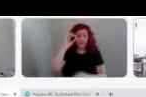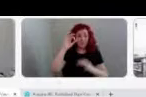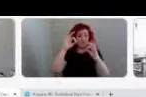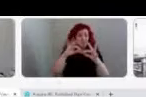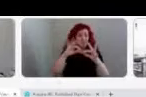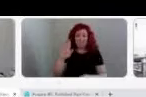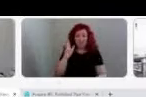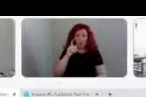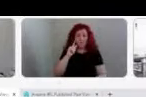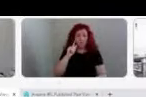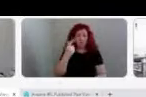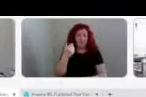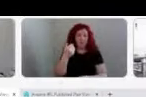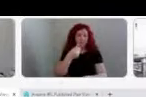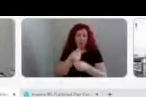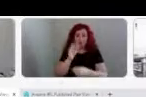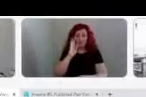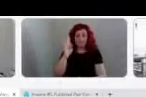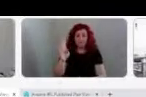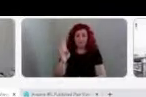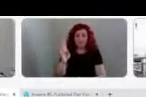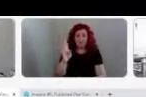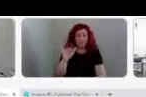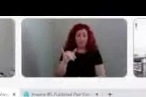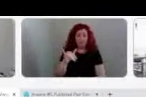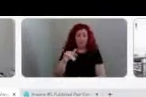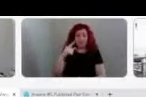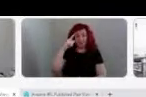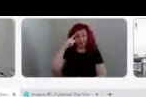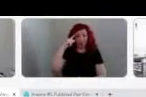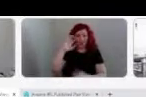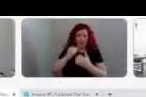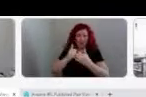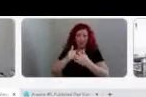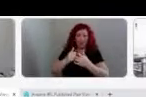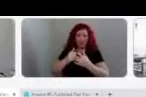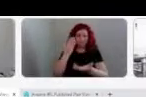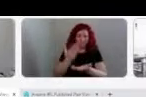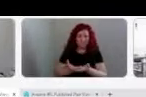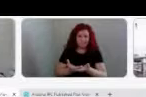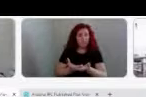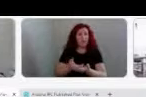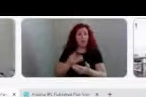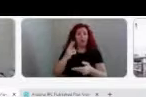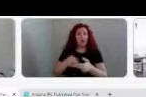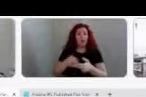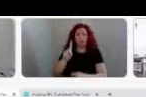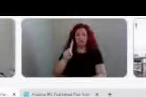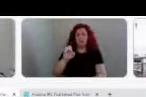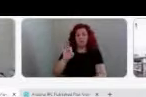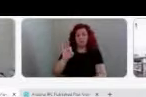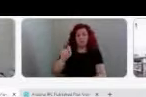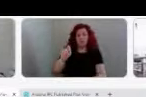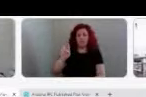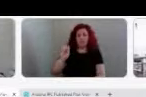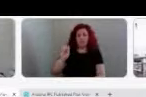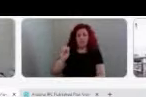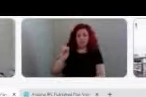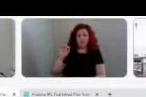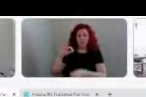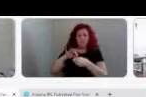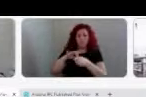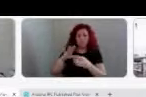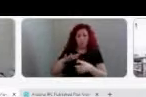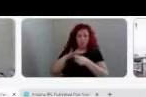crystallize this thought i personally call this de facto voter suppression